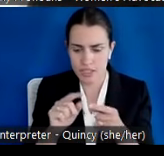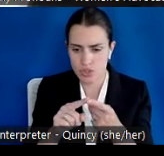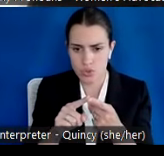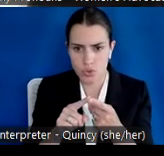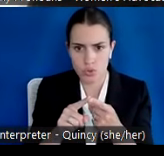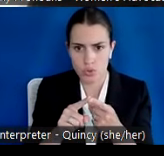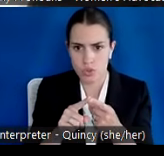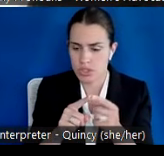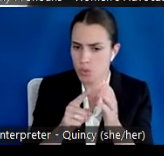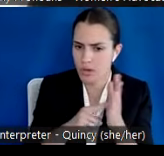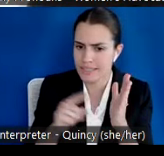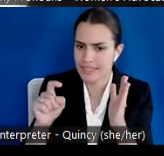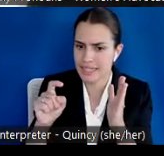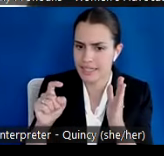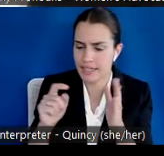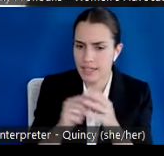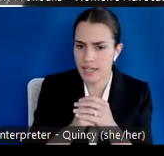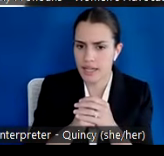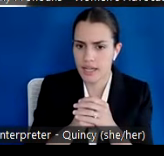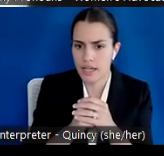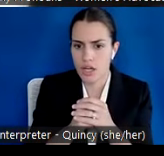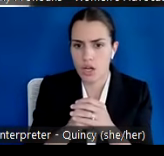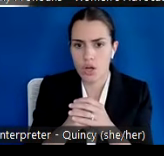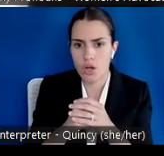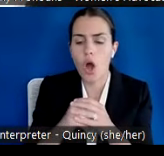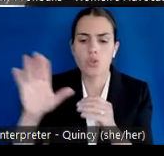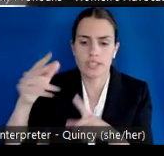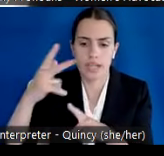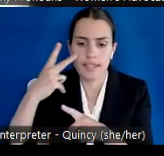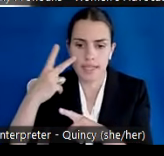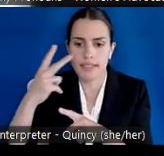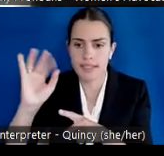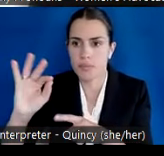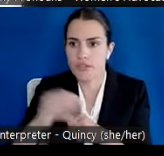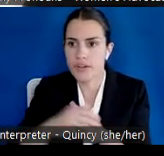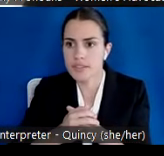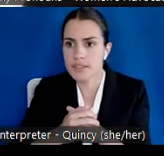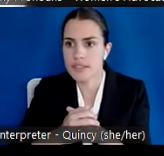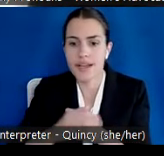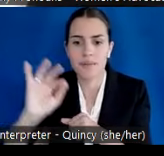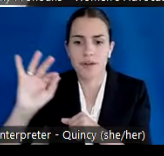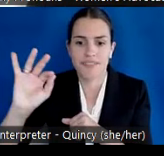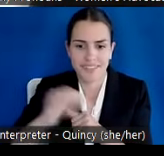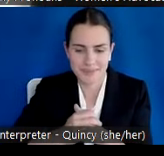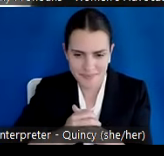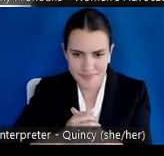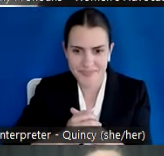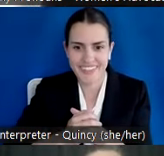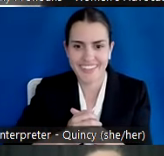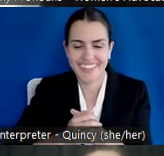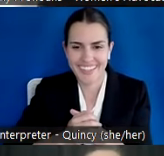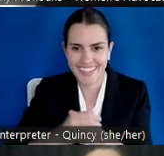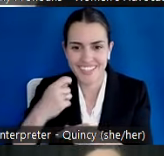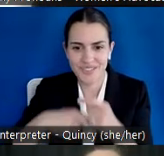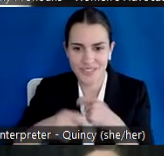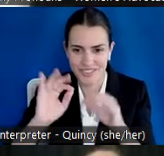What is needed to be done? One of our interpreters needs to be spotlit. Yeah. Okay. There we go. Perfect. I think it's fixed,